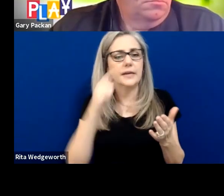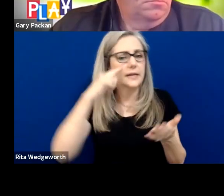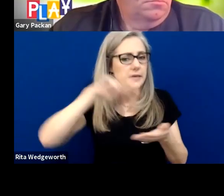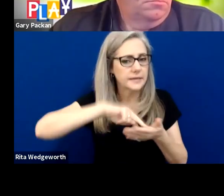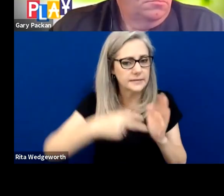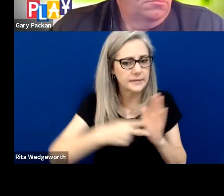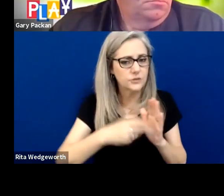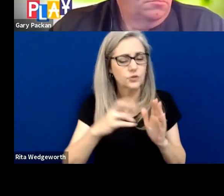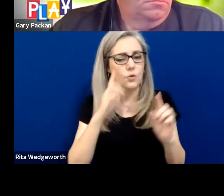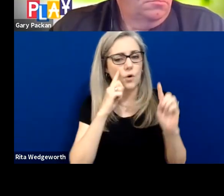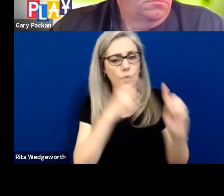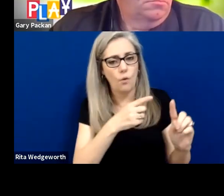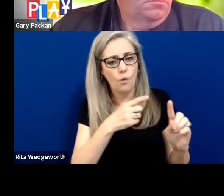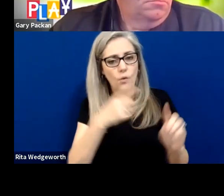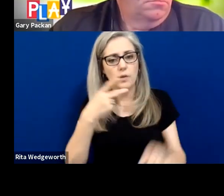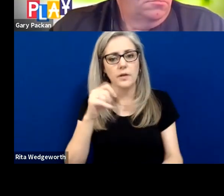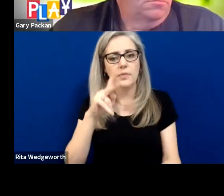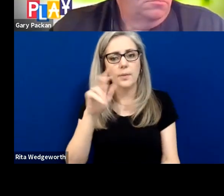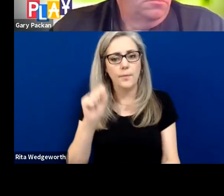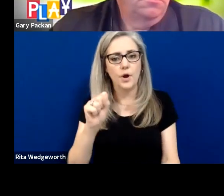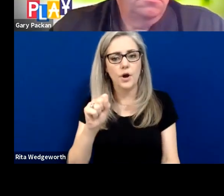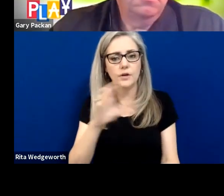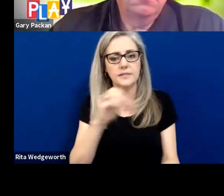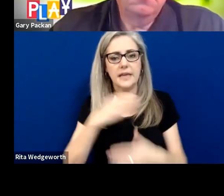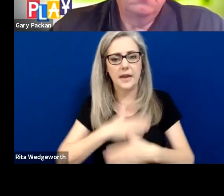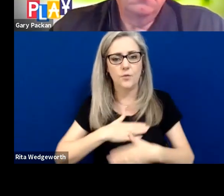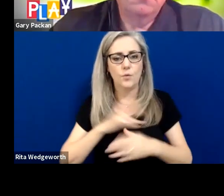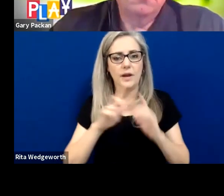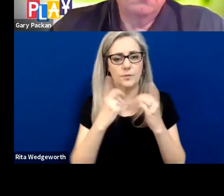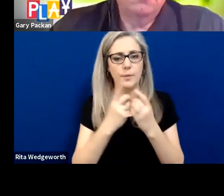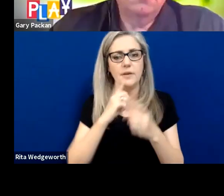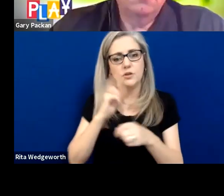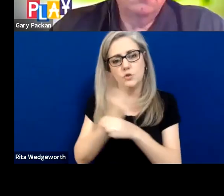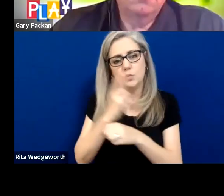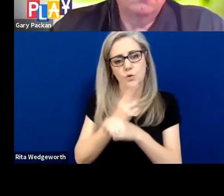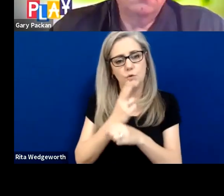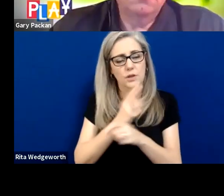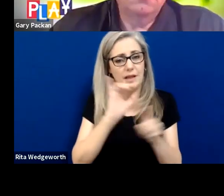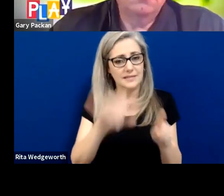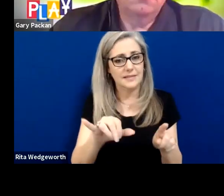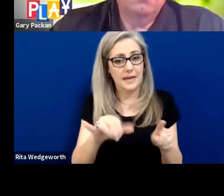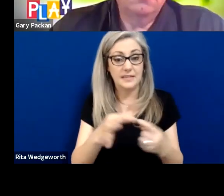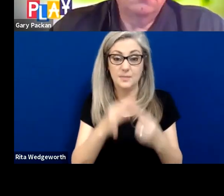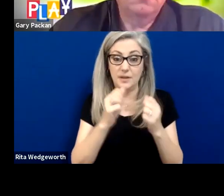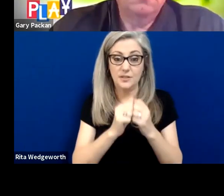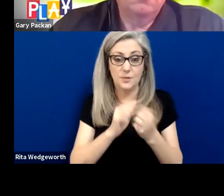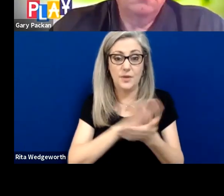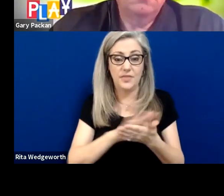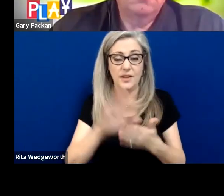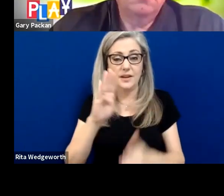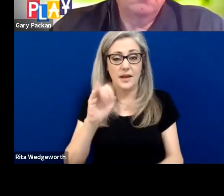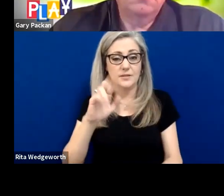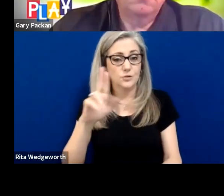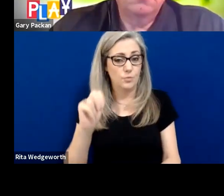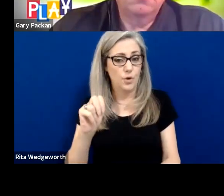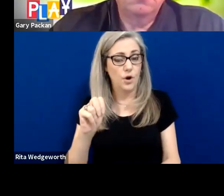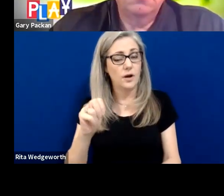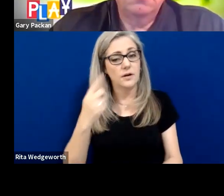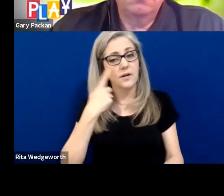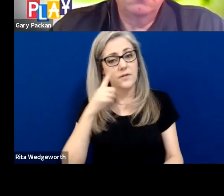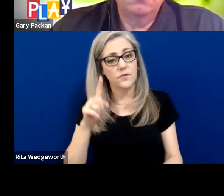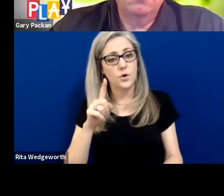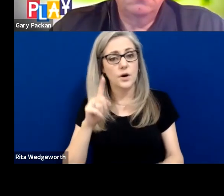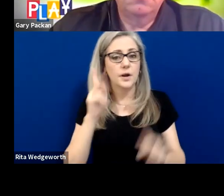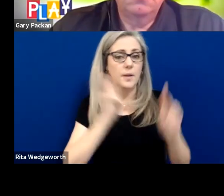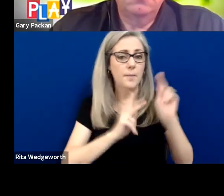Department utilizing any part of that park, especially with that nice barn there, as far as, resident versus